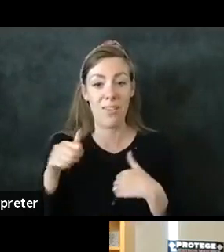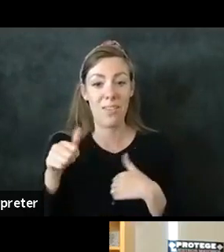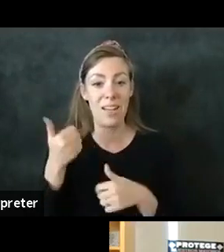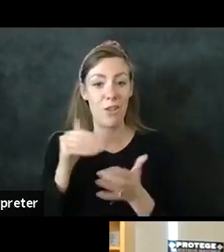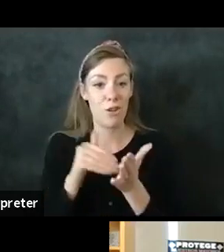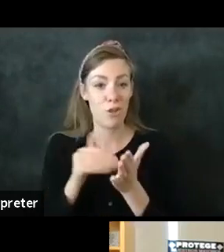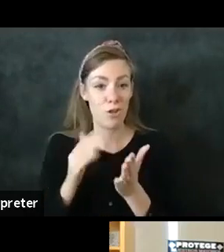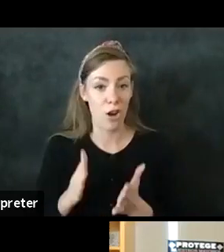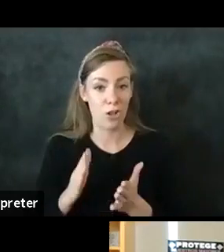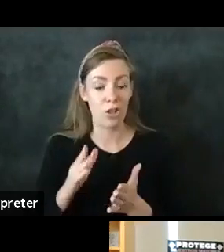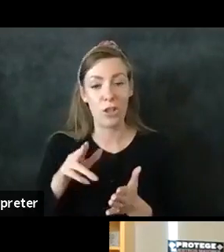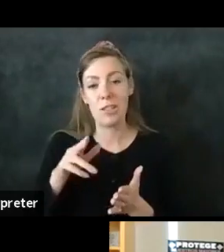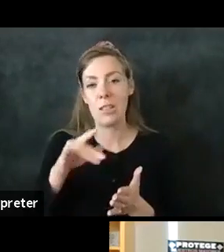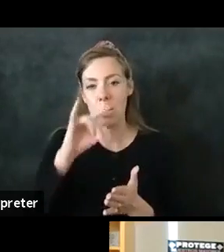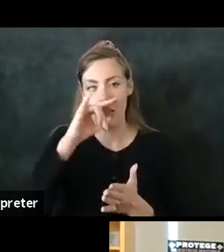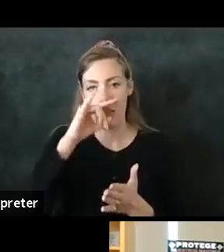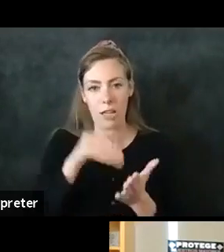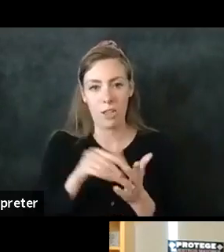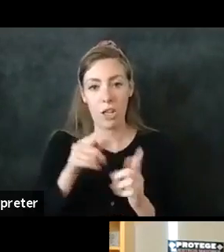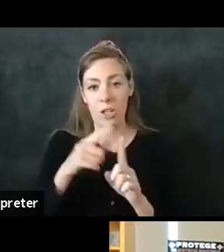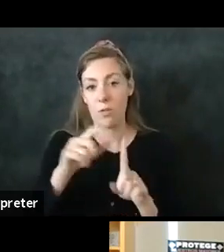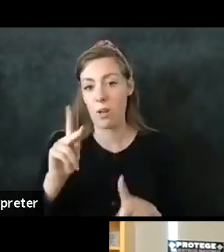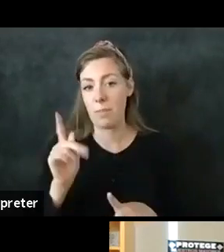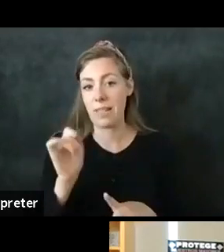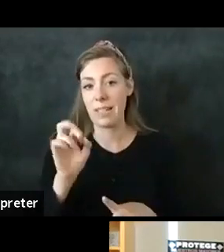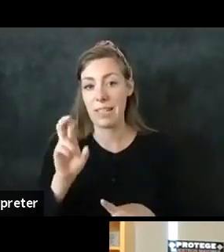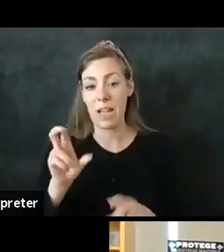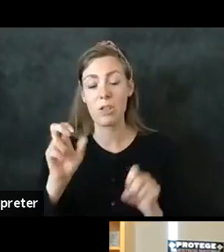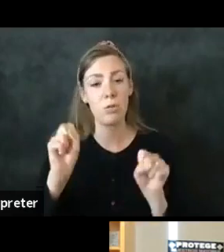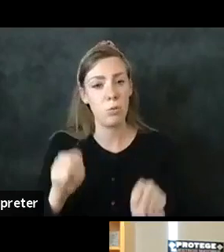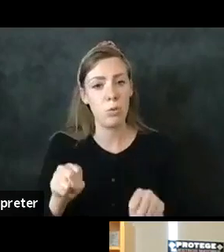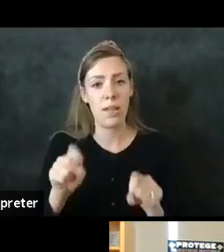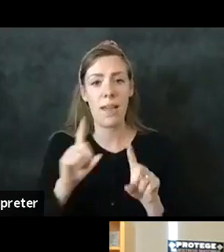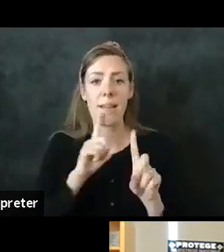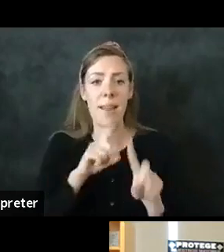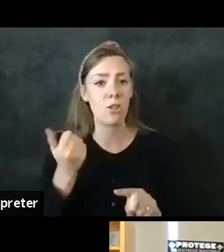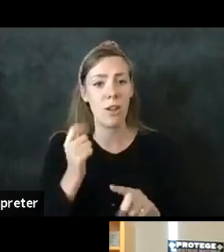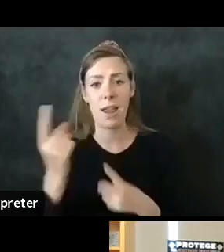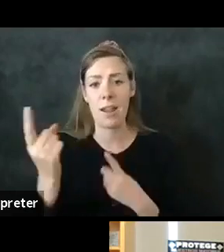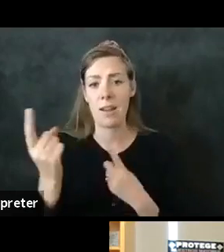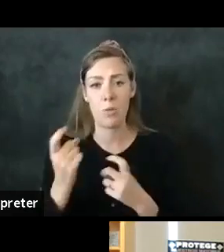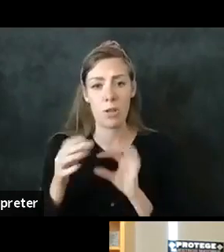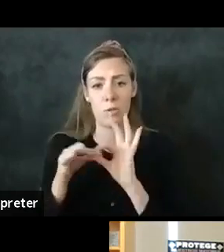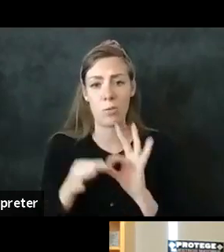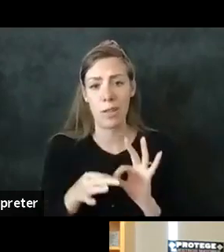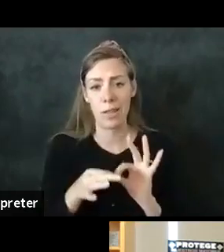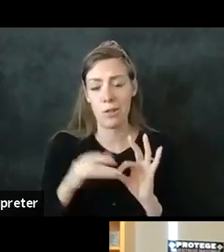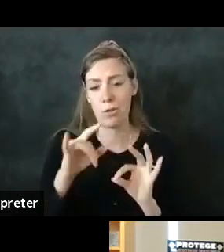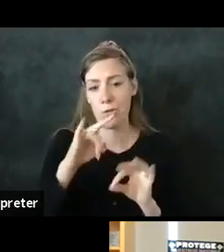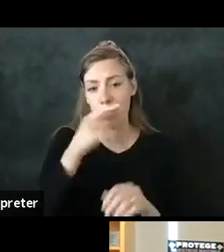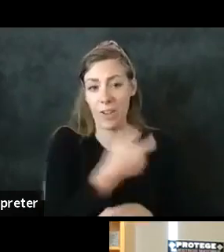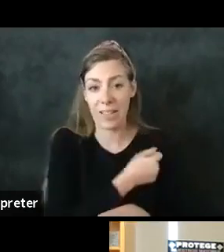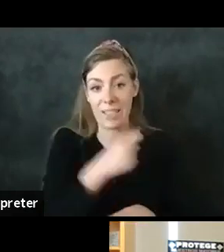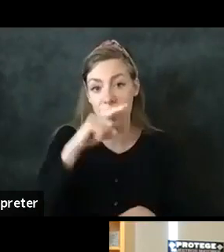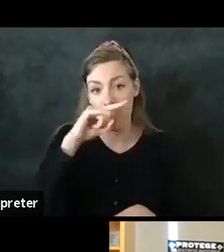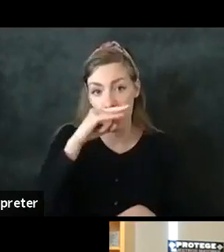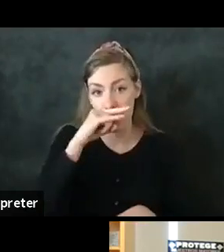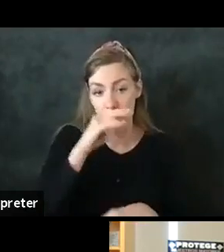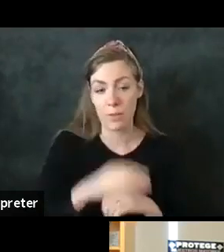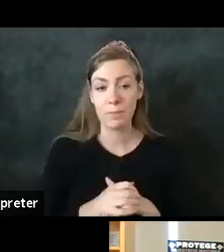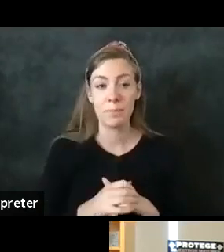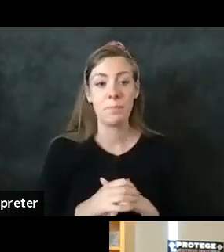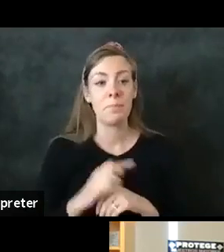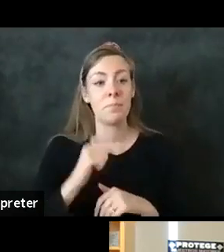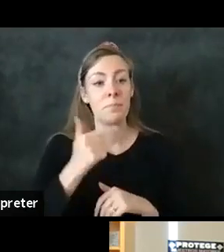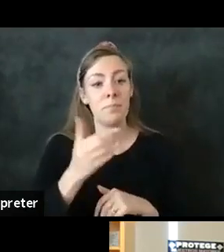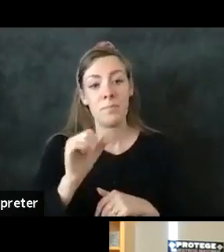a pediatrician from Kaiser, who's available to answer any questions about pediatric vaccines. I will let Casey